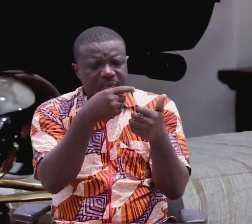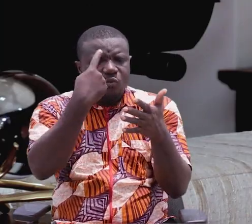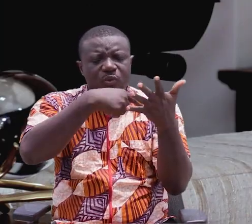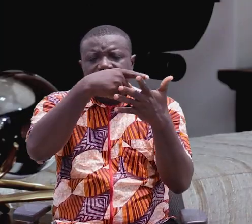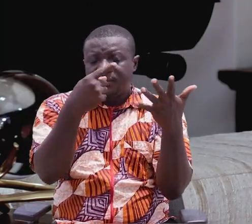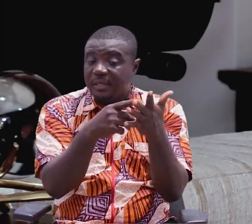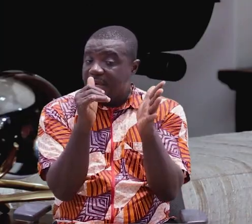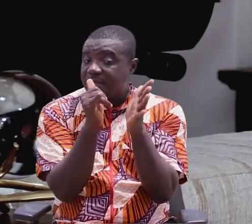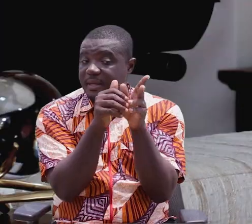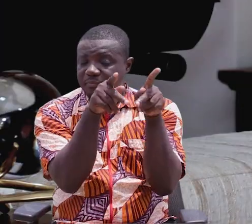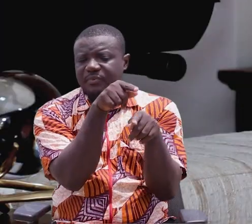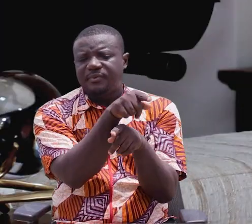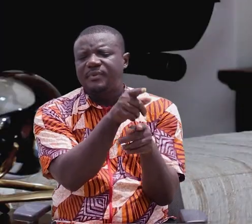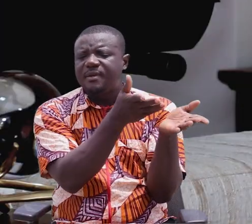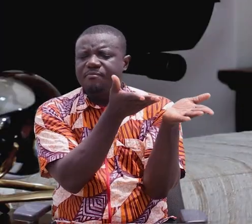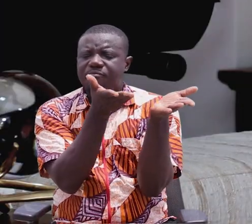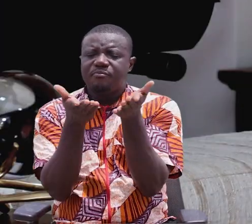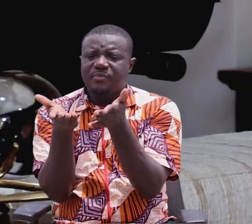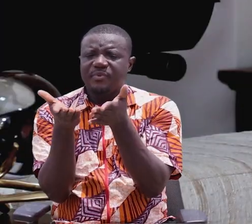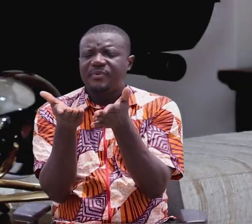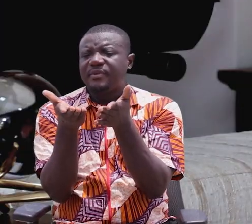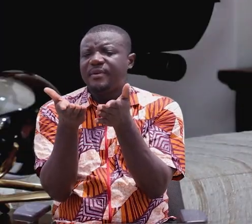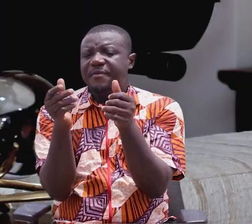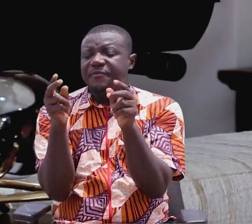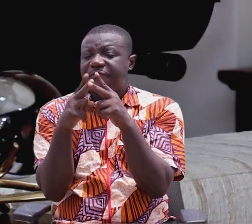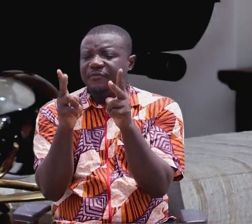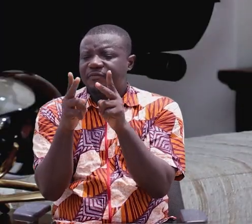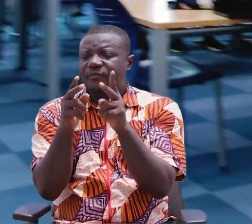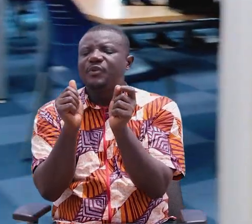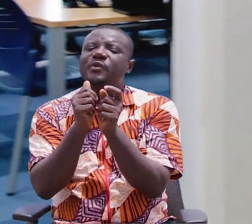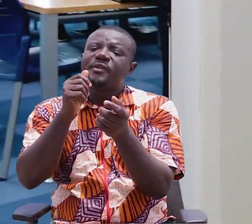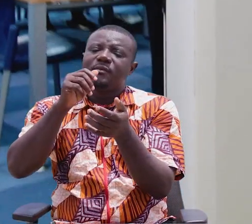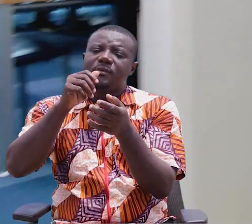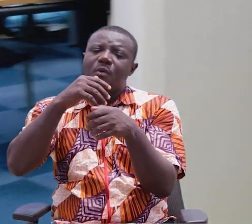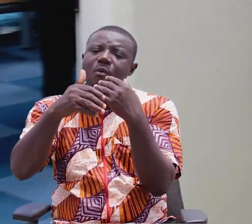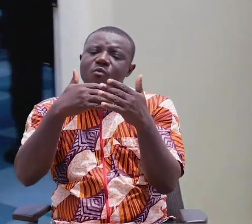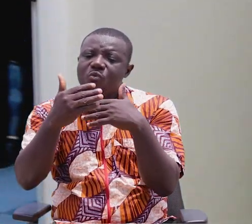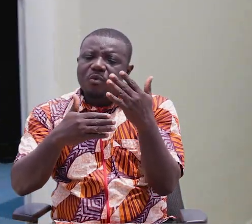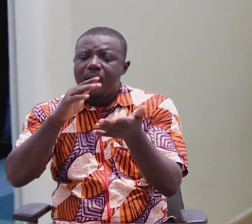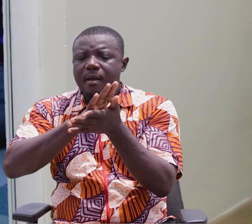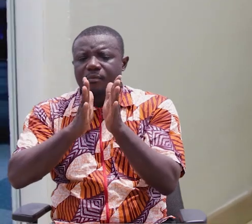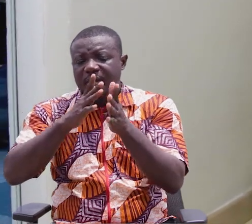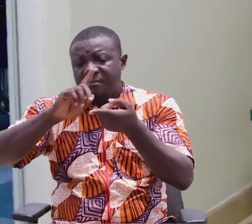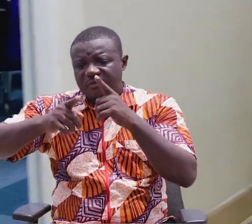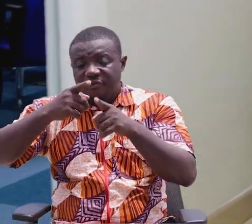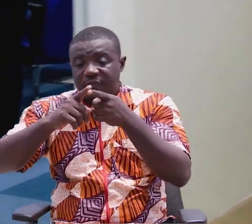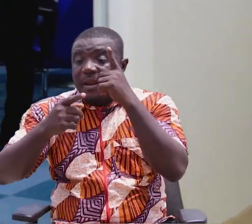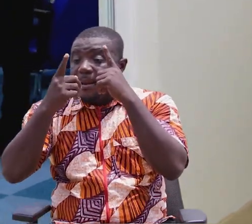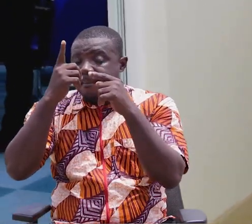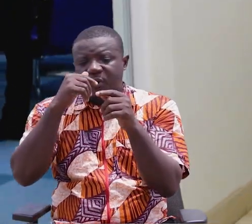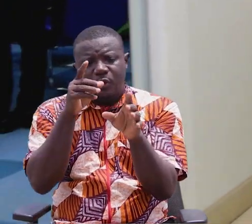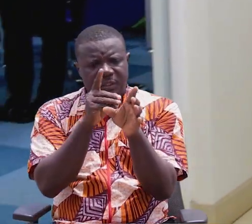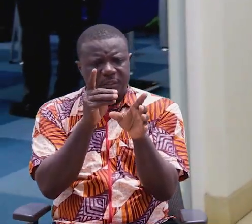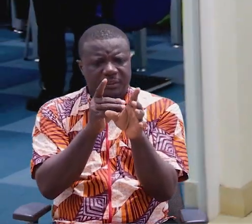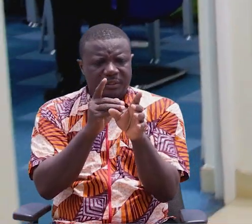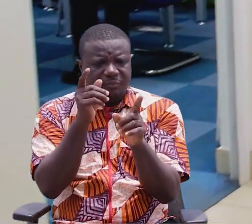me, the fact that they were able to form relationships with them, friendships, and realize that they are just like anybody